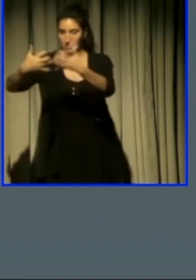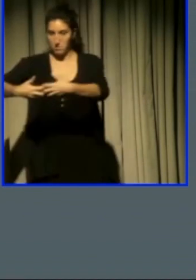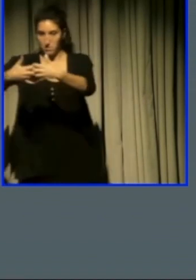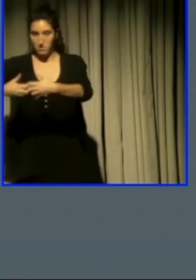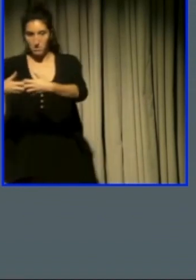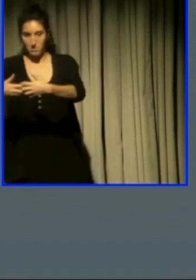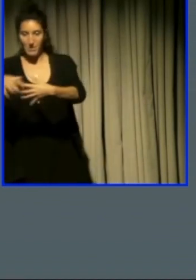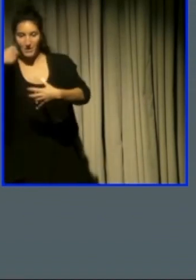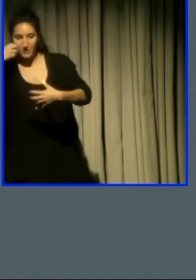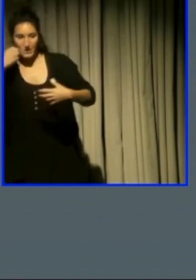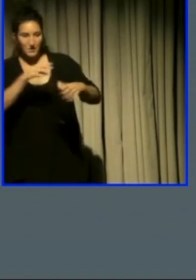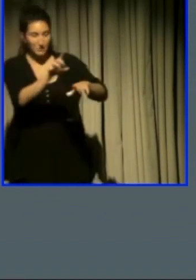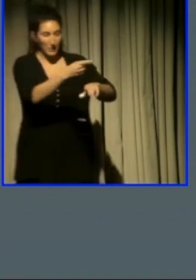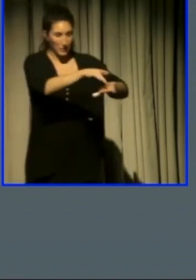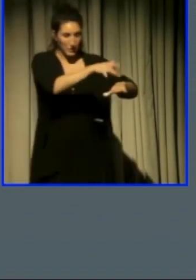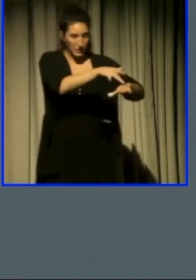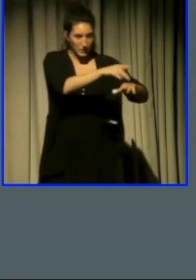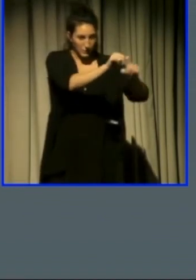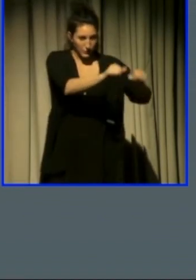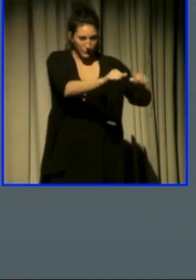hasty in actioning these,